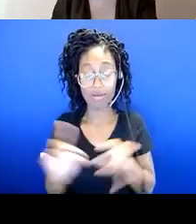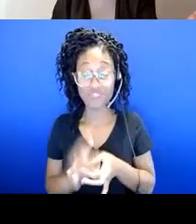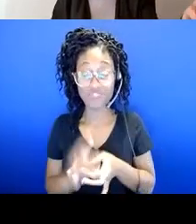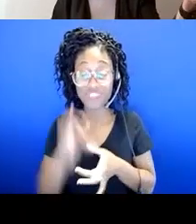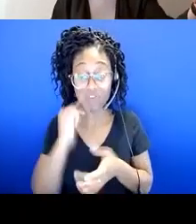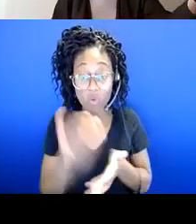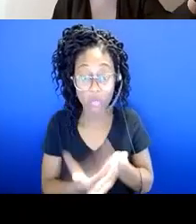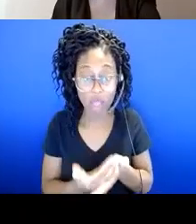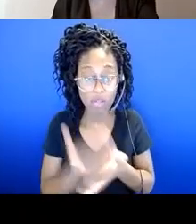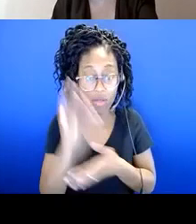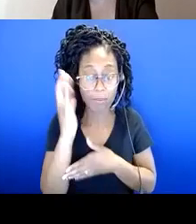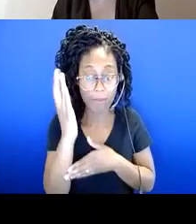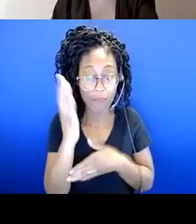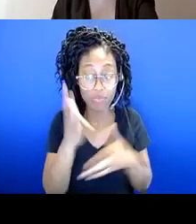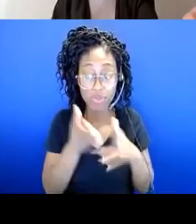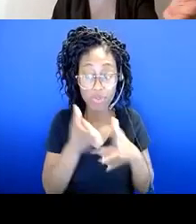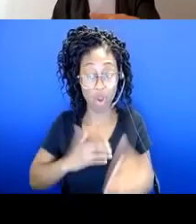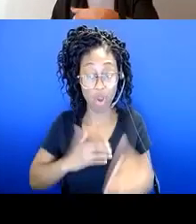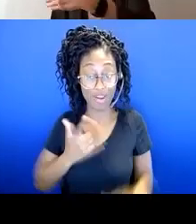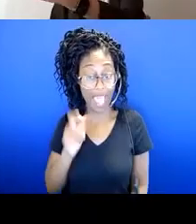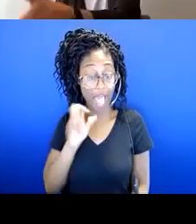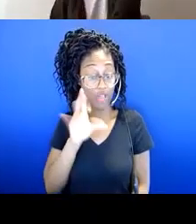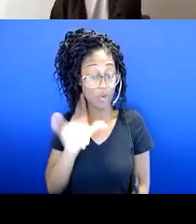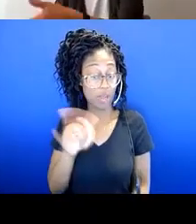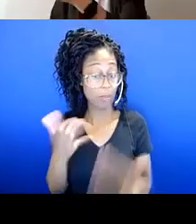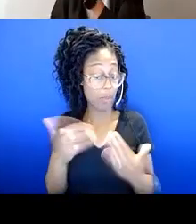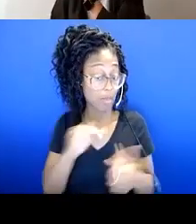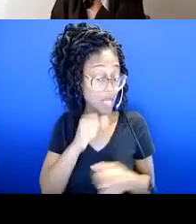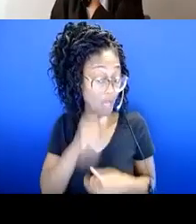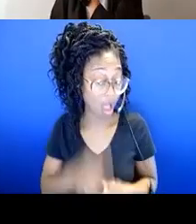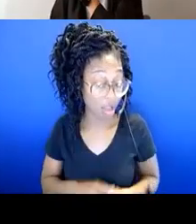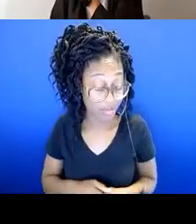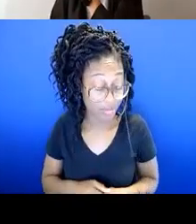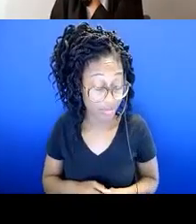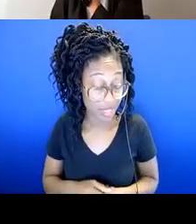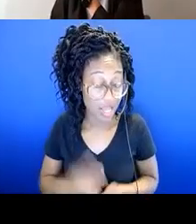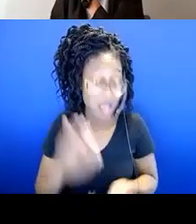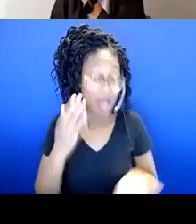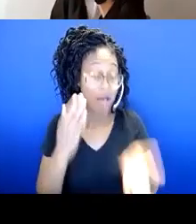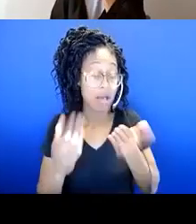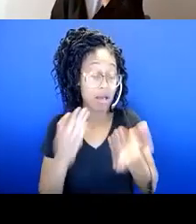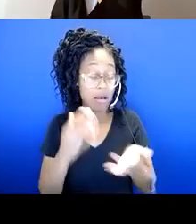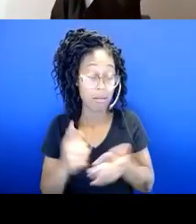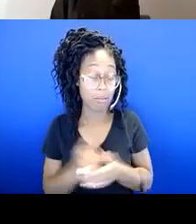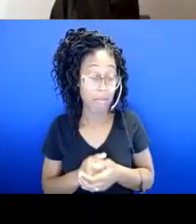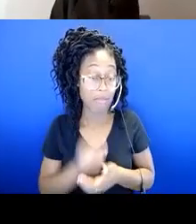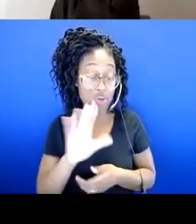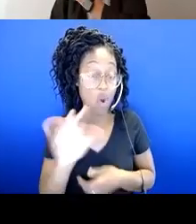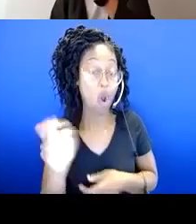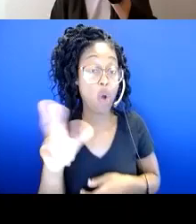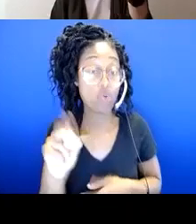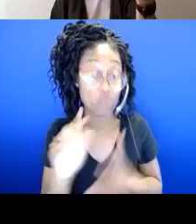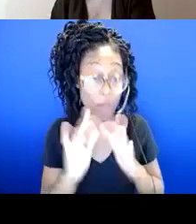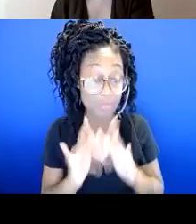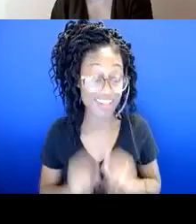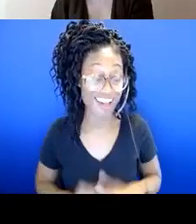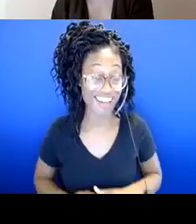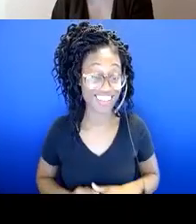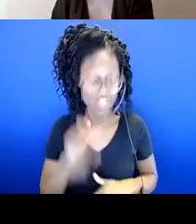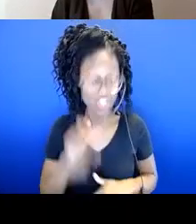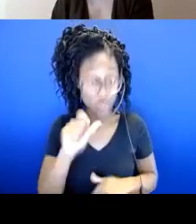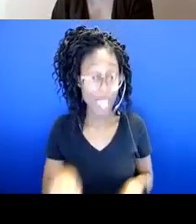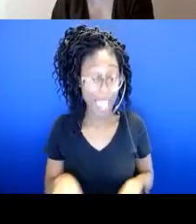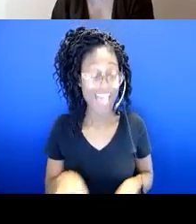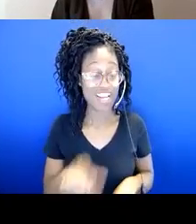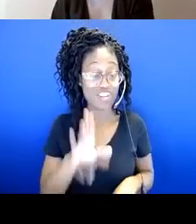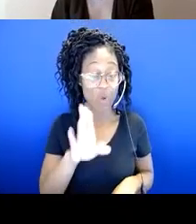not through our gallery, but get through it through your Vita or through your own website, you'll be able to post that unique